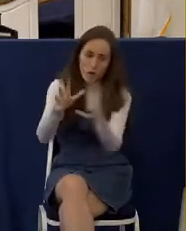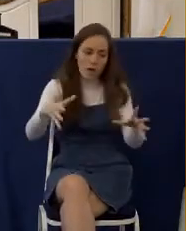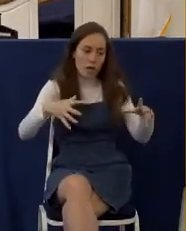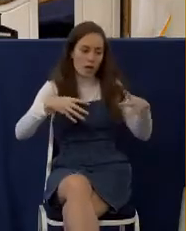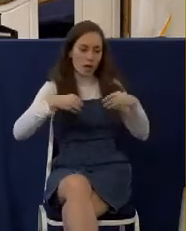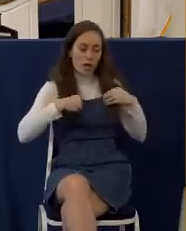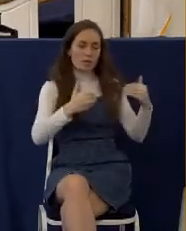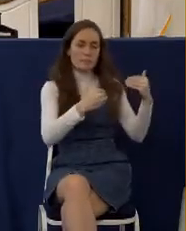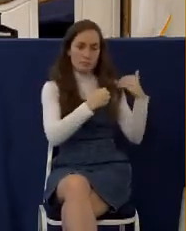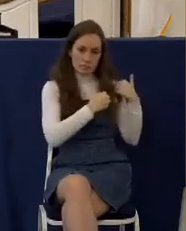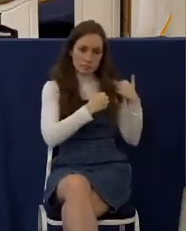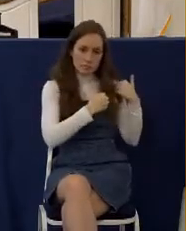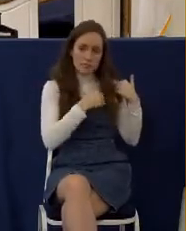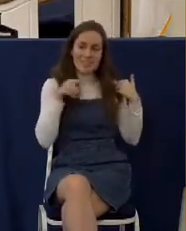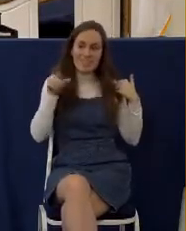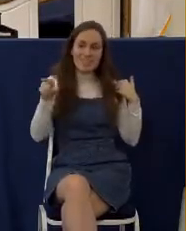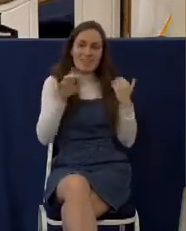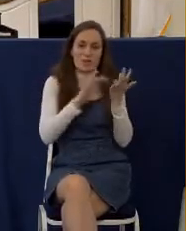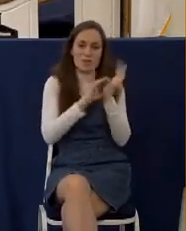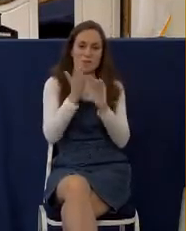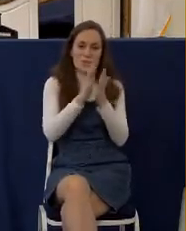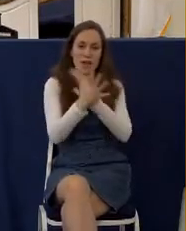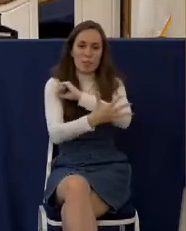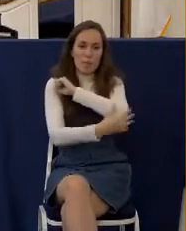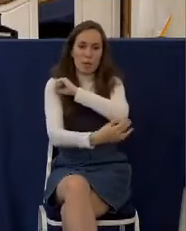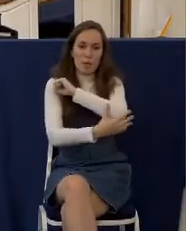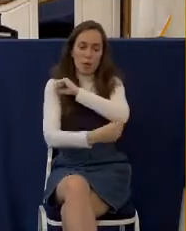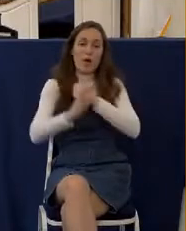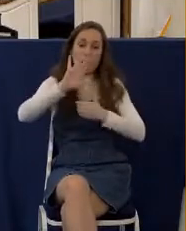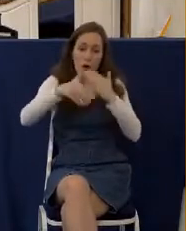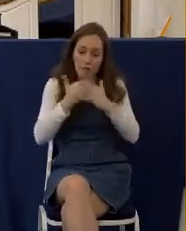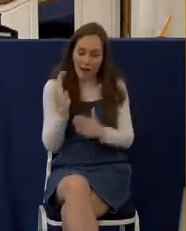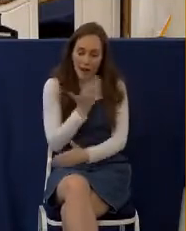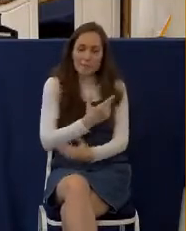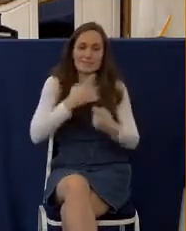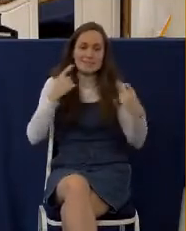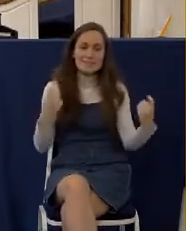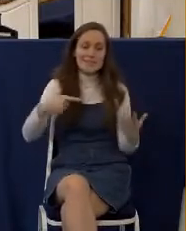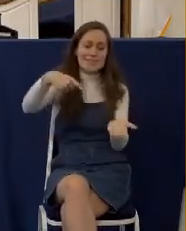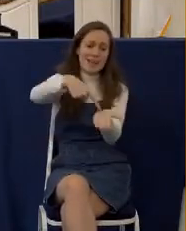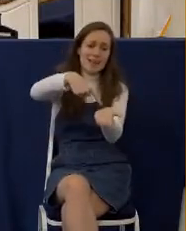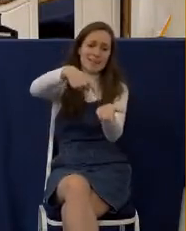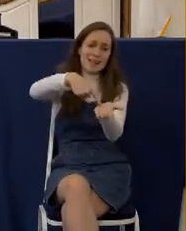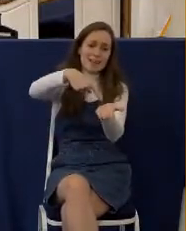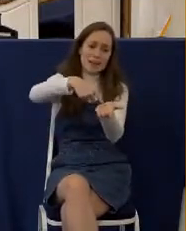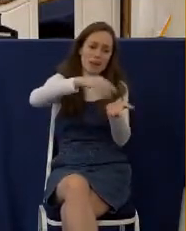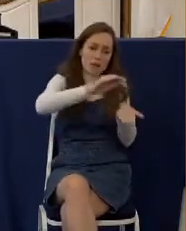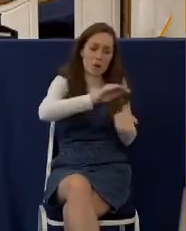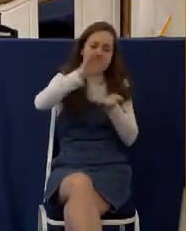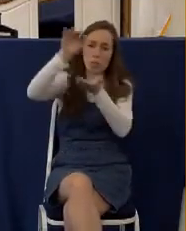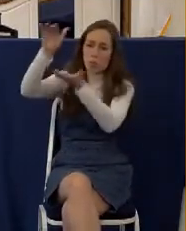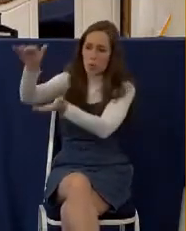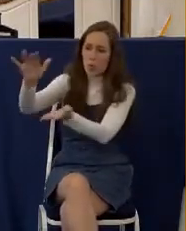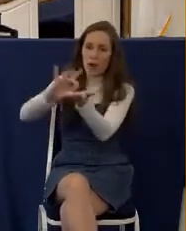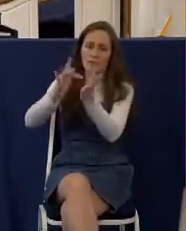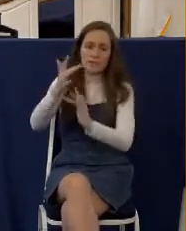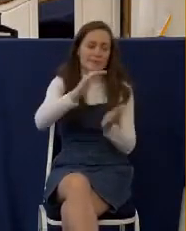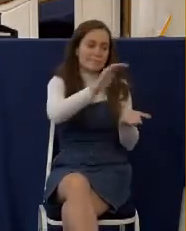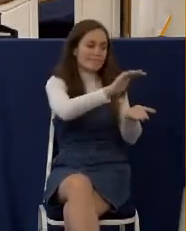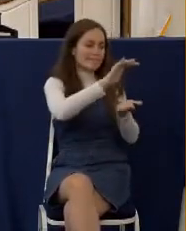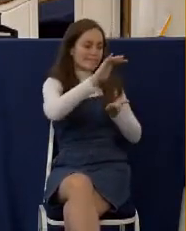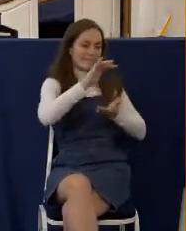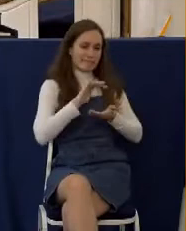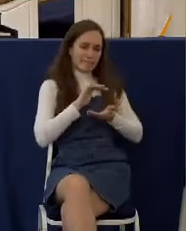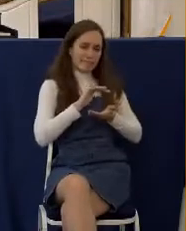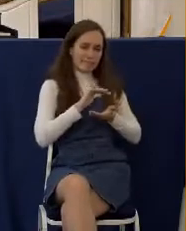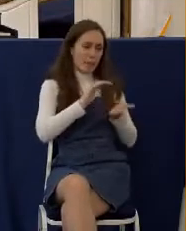took the debt of sin upon himself. All of your sin debts, he added onto his own account. And through his